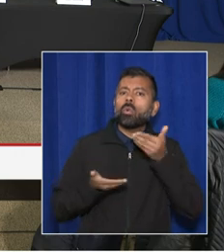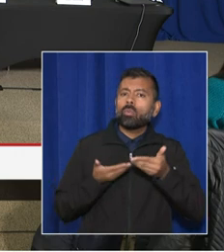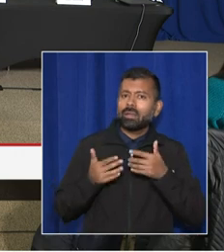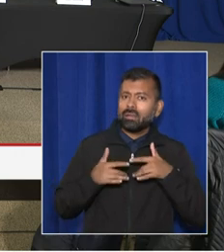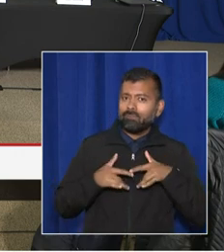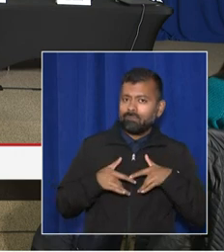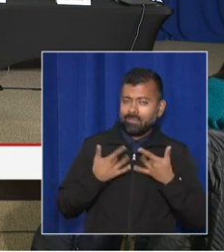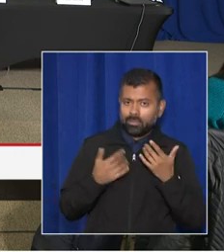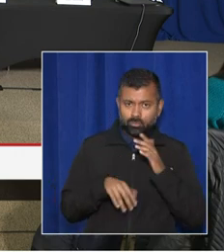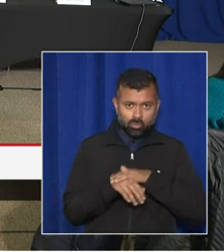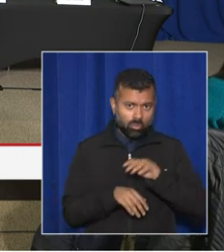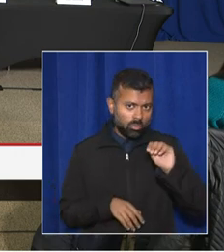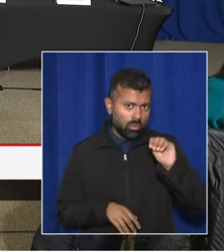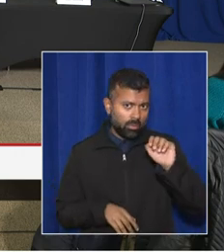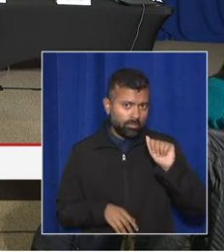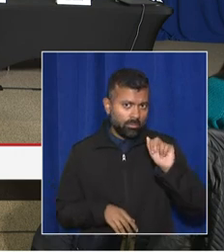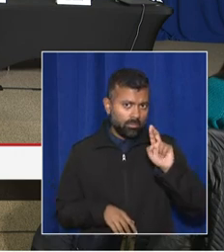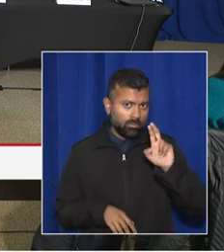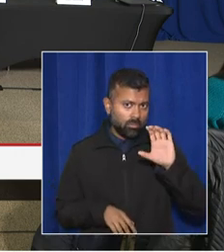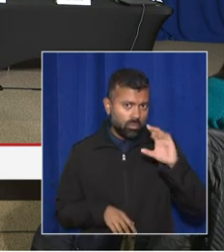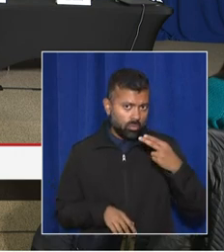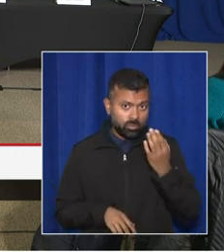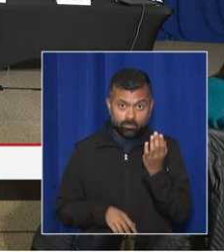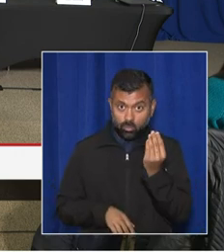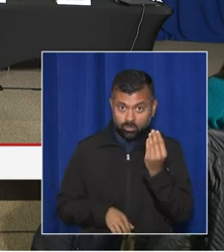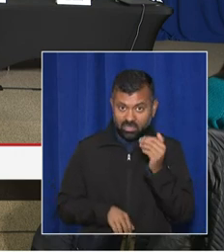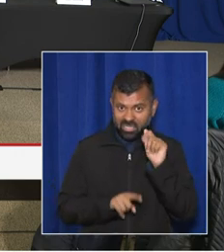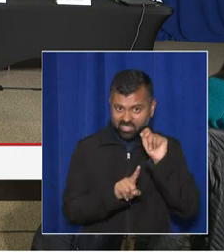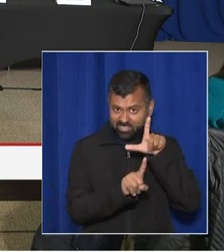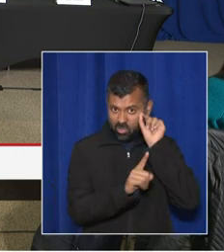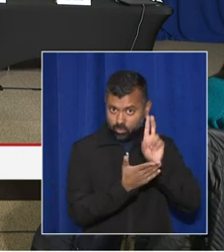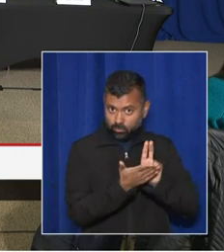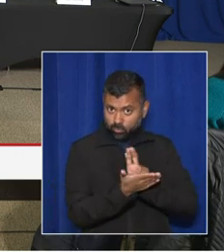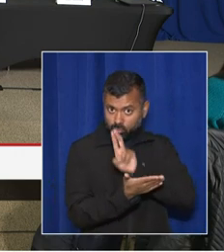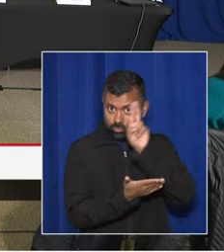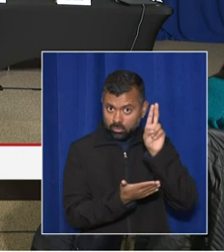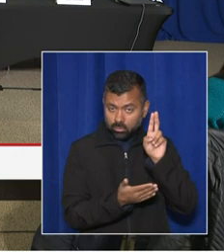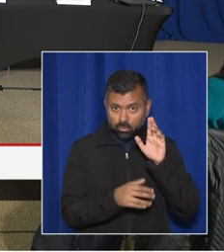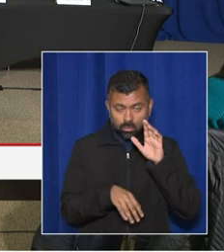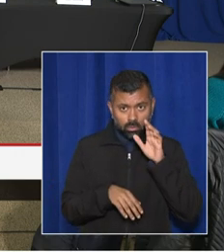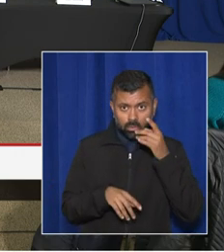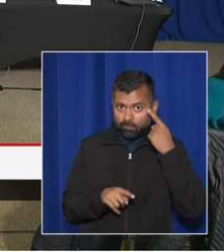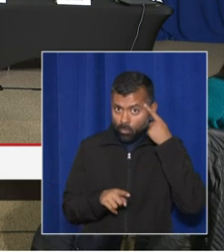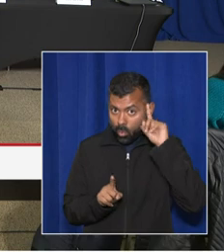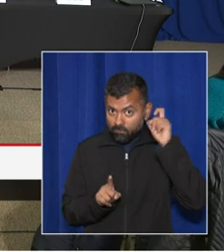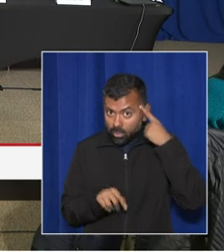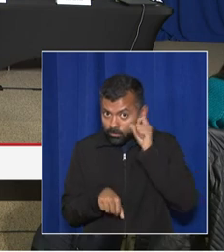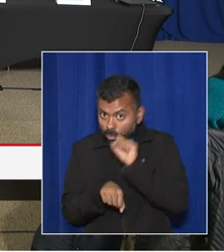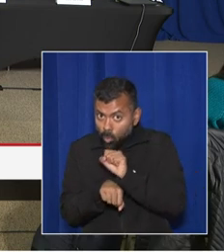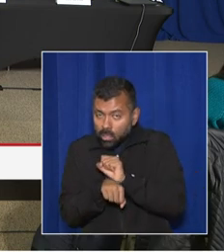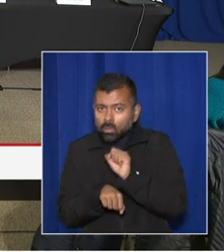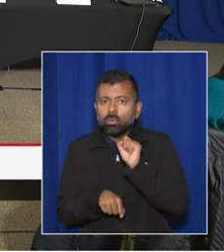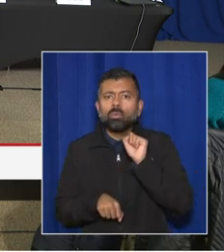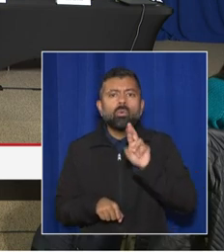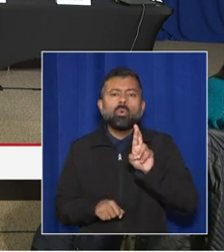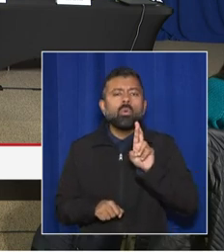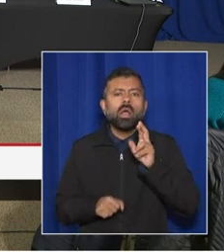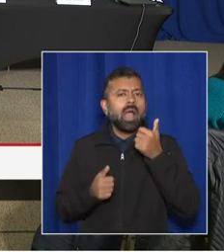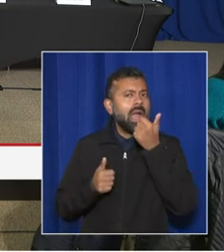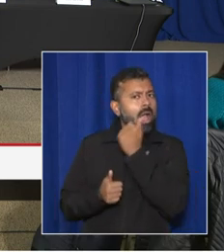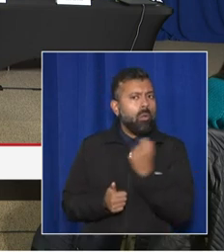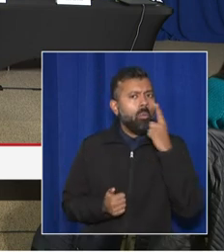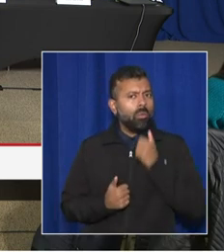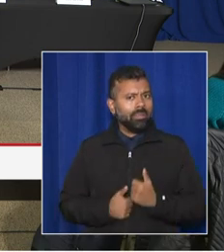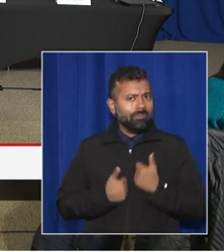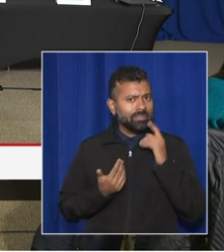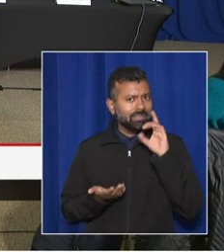is only for federal employees, or is it for all of D.C. residents who need employment?